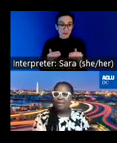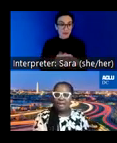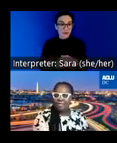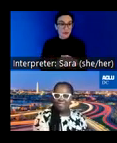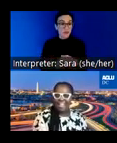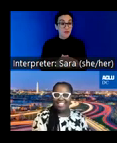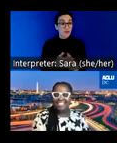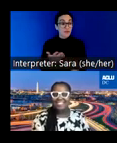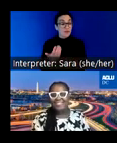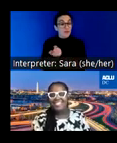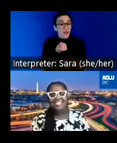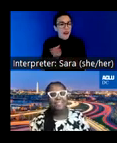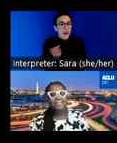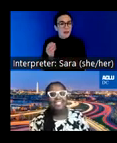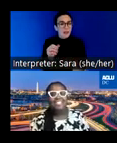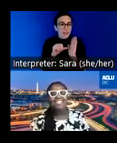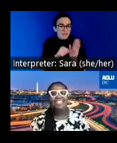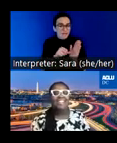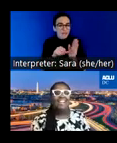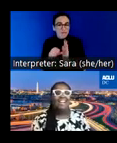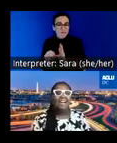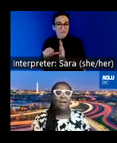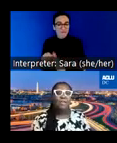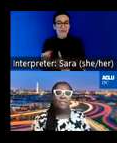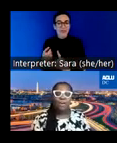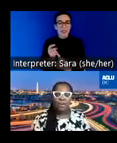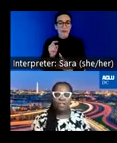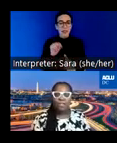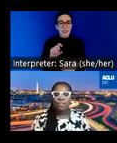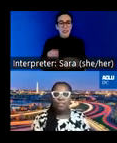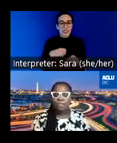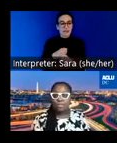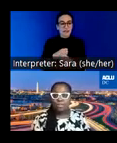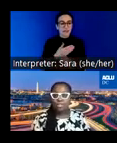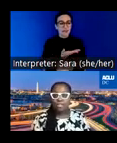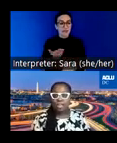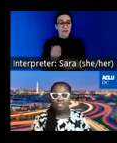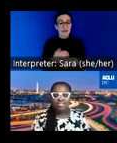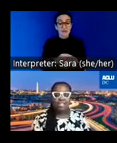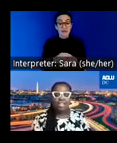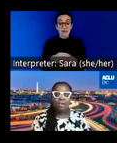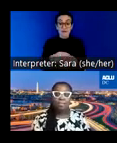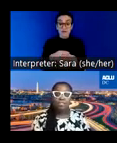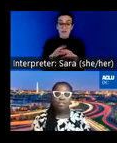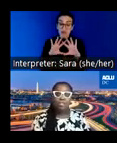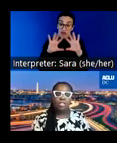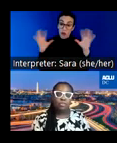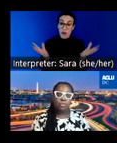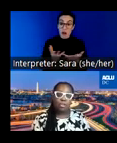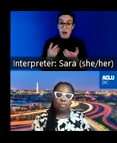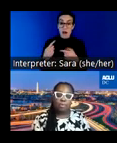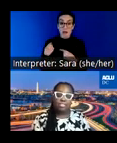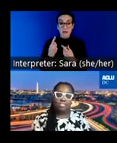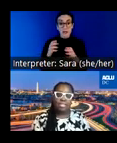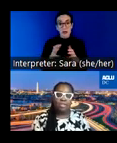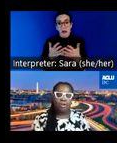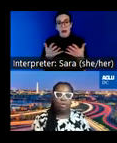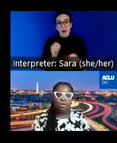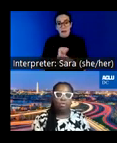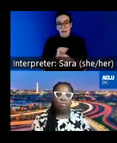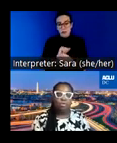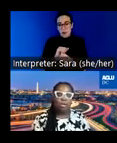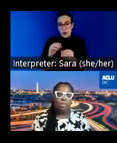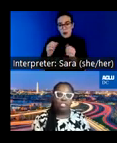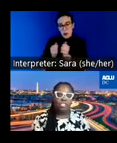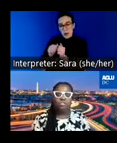So a couple of highlights from this year. Overall, we've been doing a lot of work in the press to get